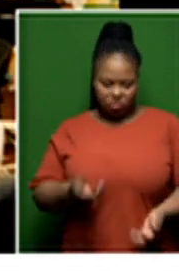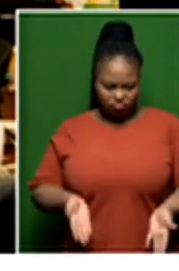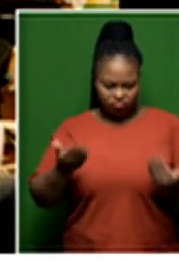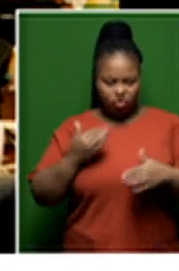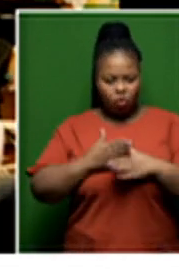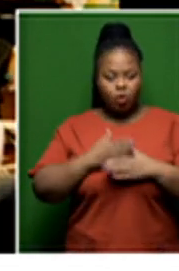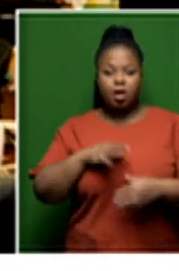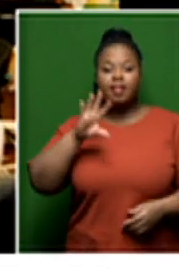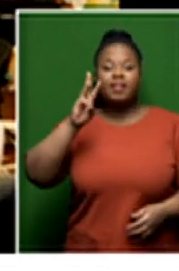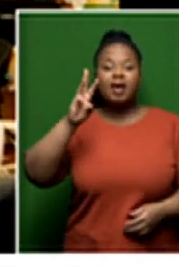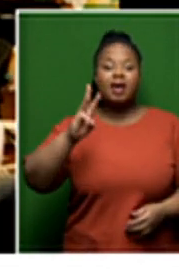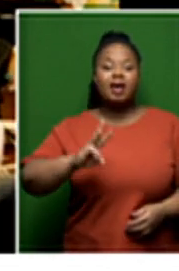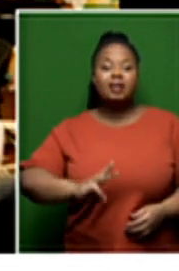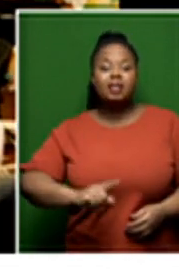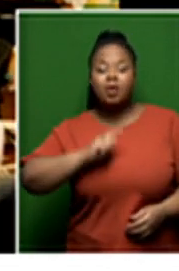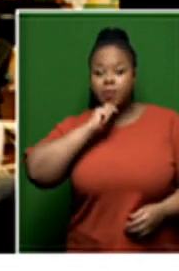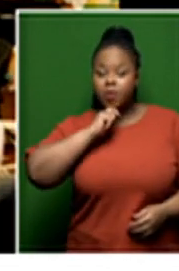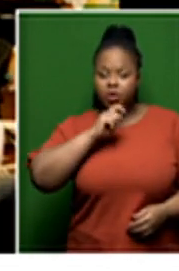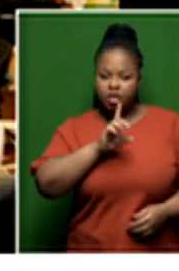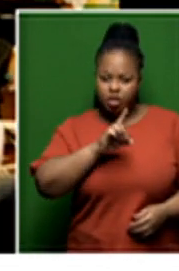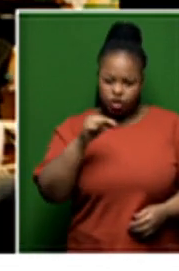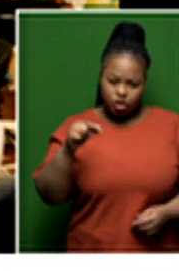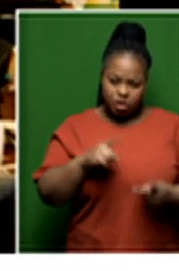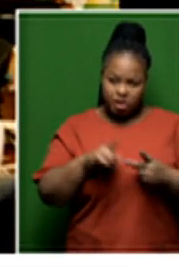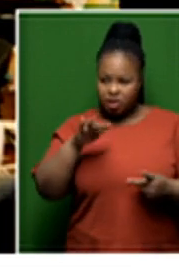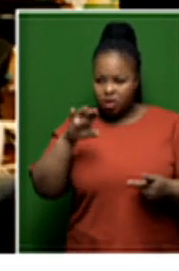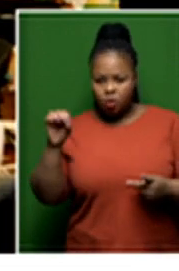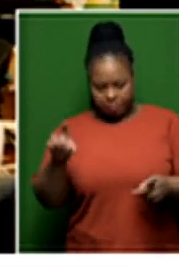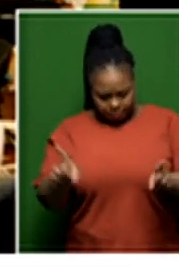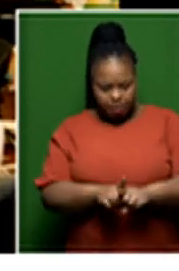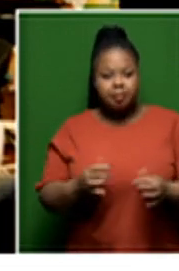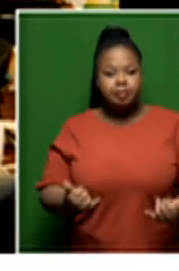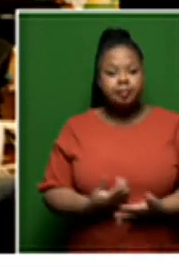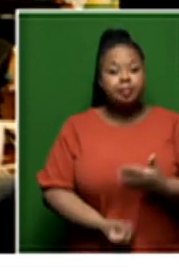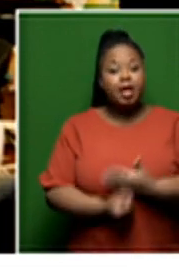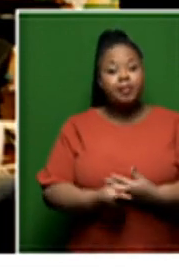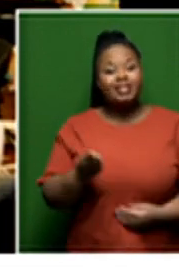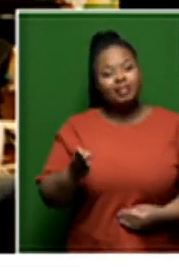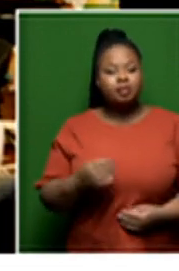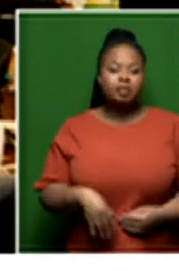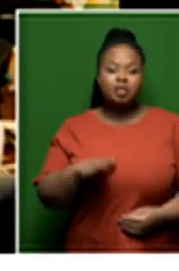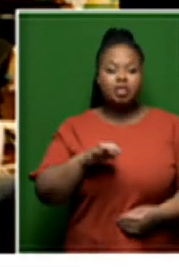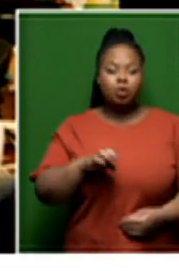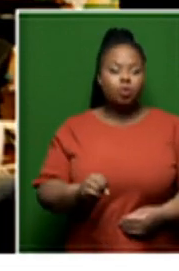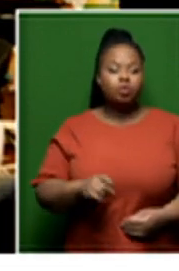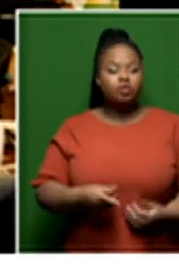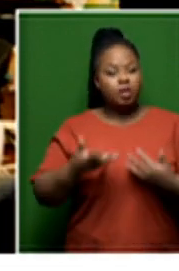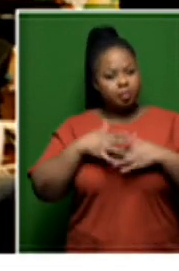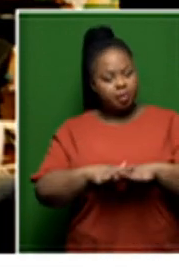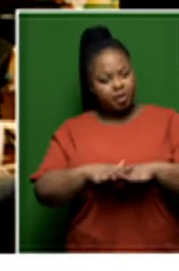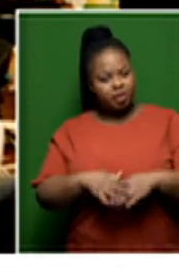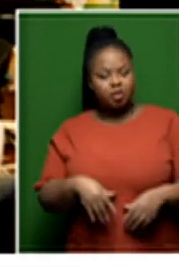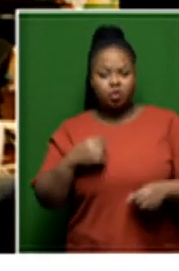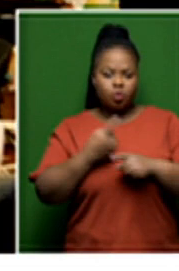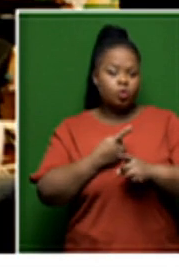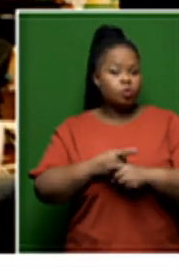Every Thursday morning, the DG is meeting with the CEOs. In fact, right now, the meeting is taking place, the CEOs of implementing agents,